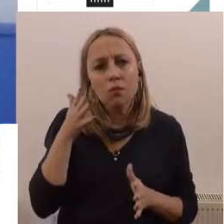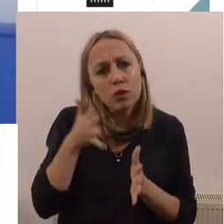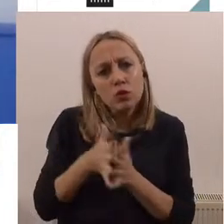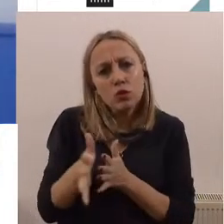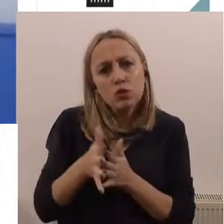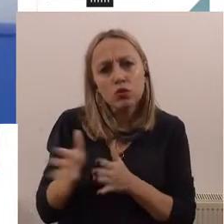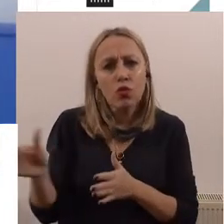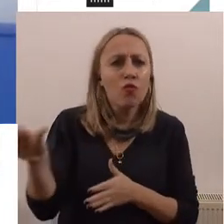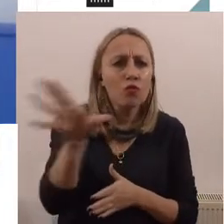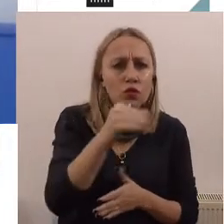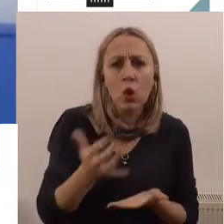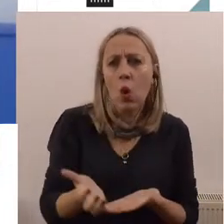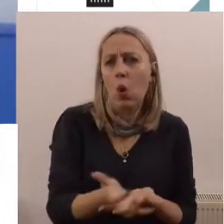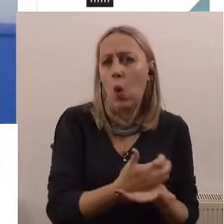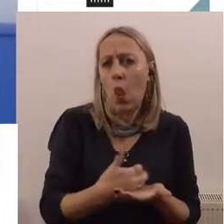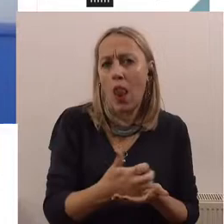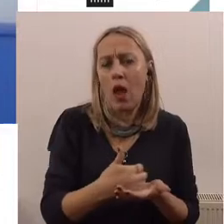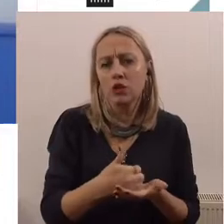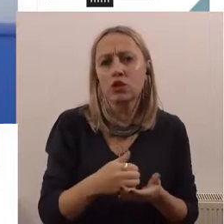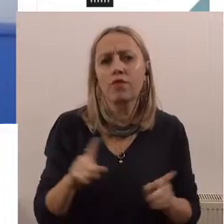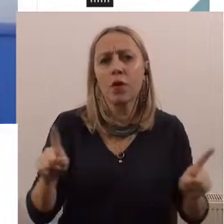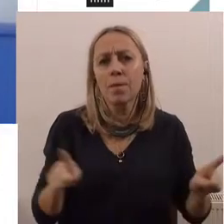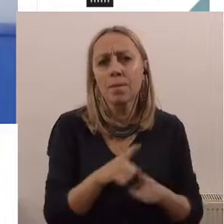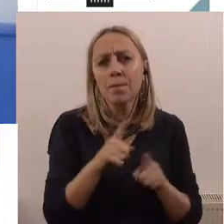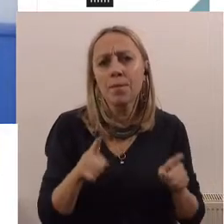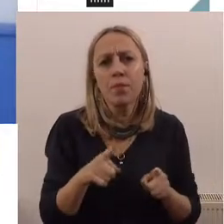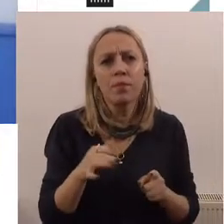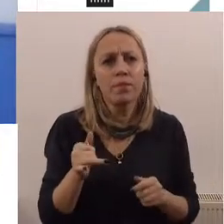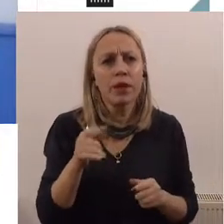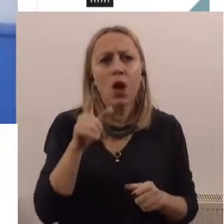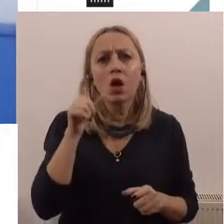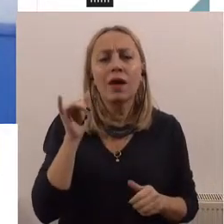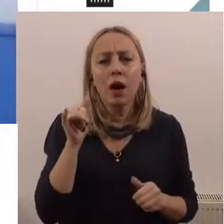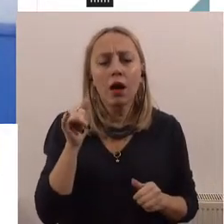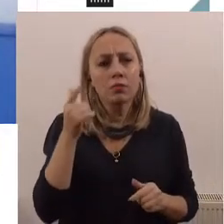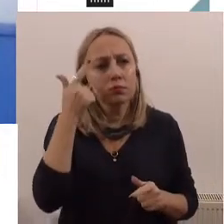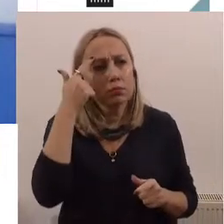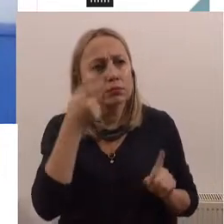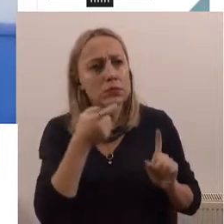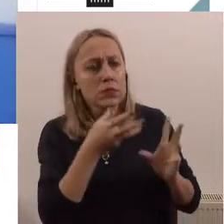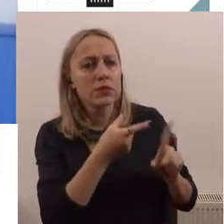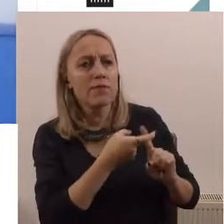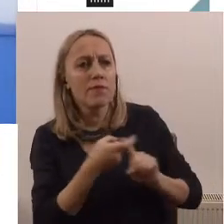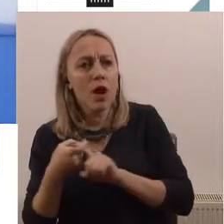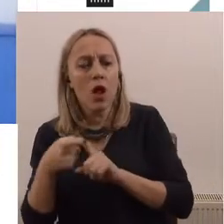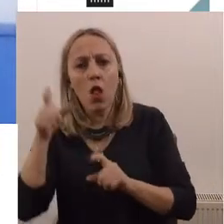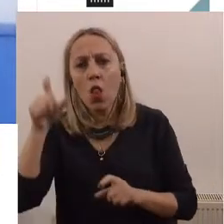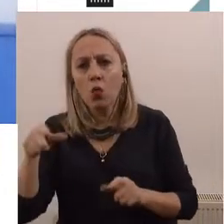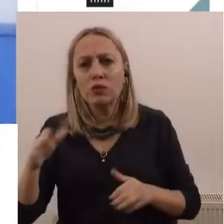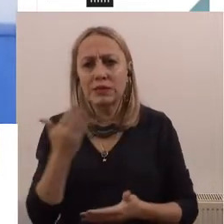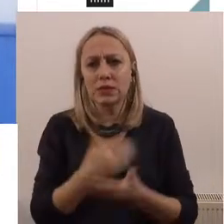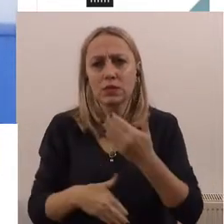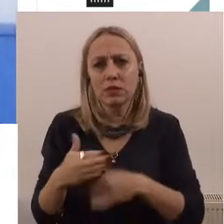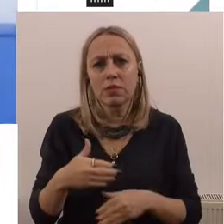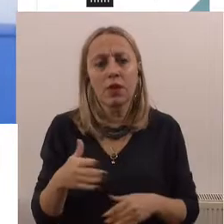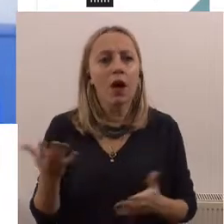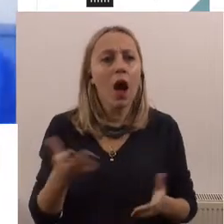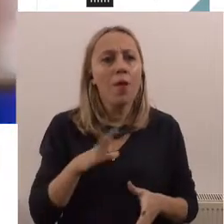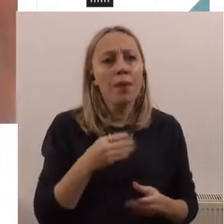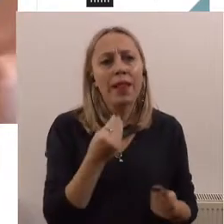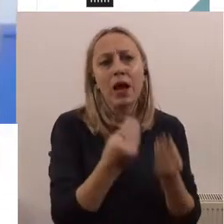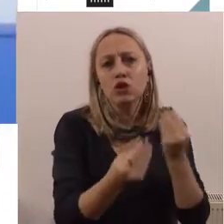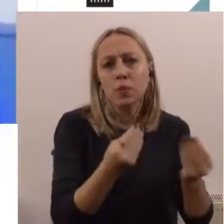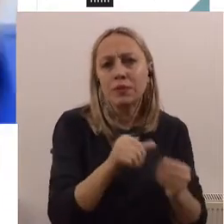researched the whole collection on people with a disability. So what is made by someone with a disability, or